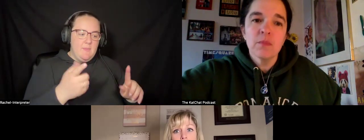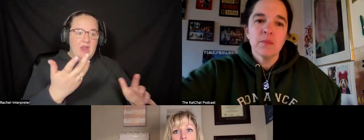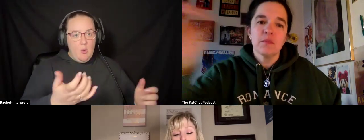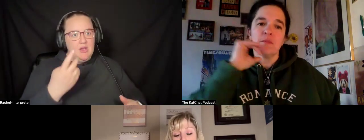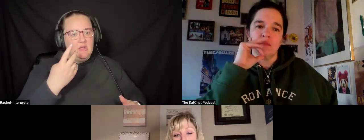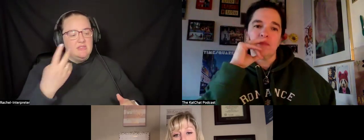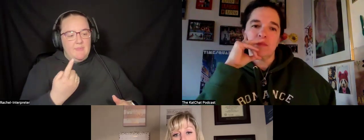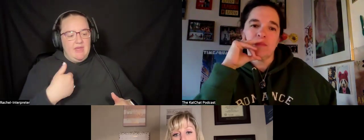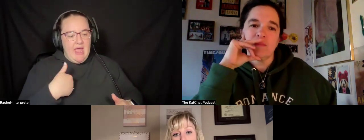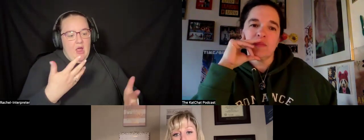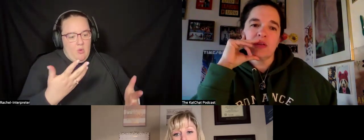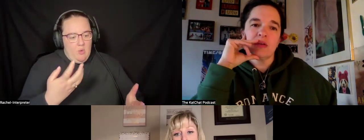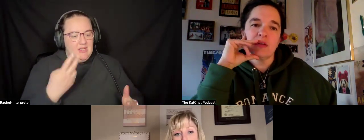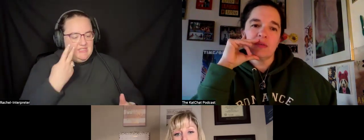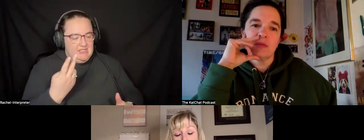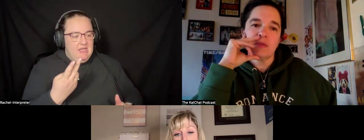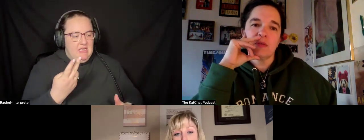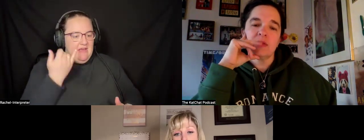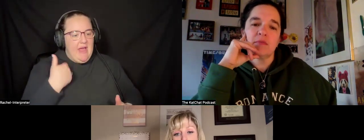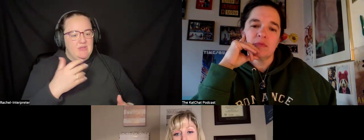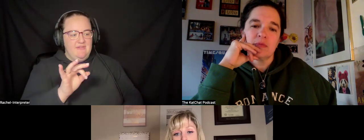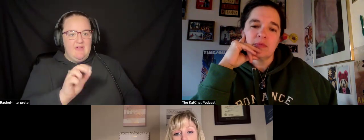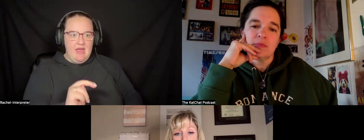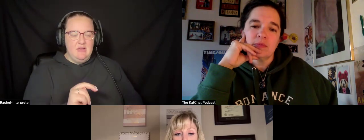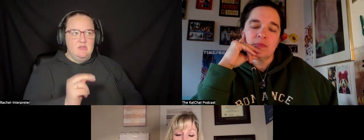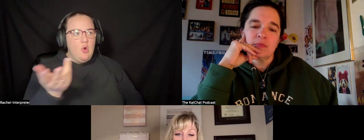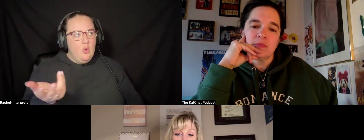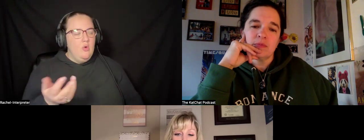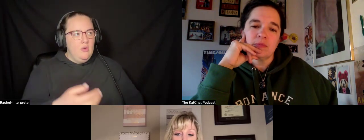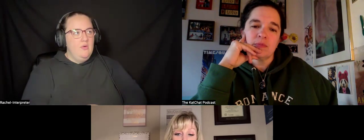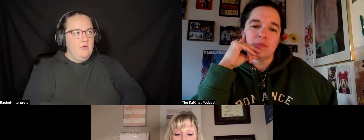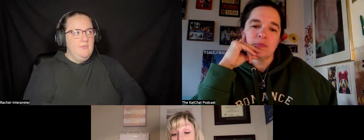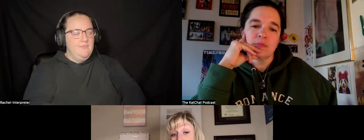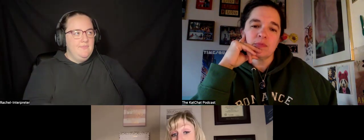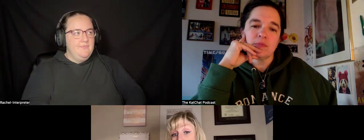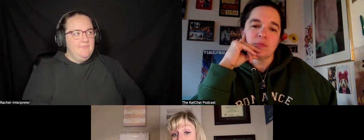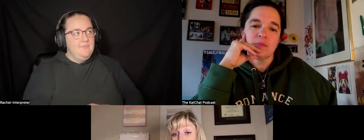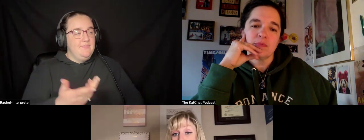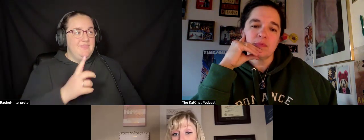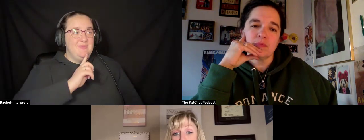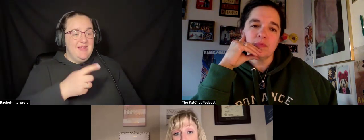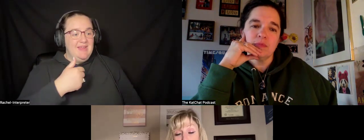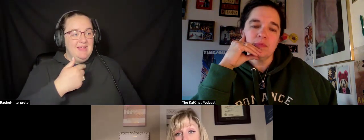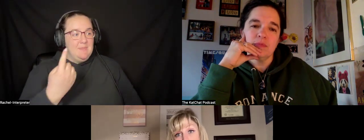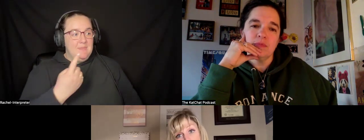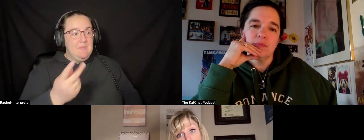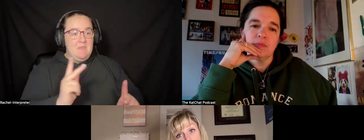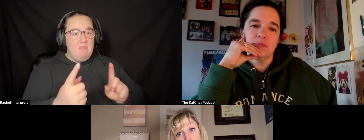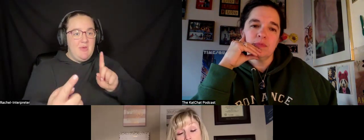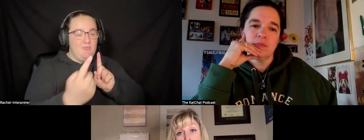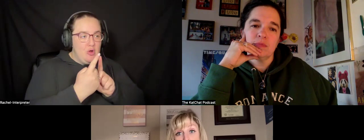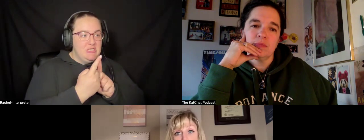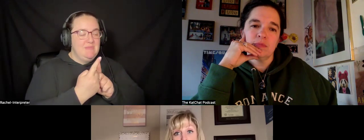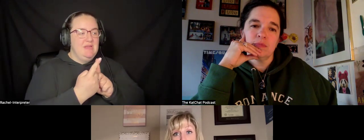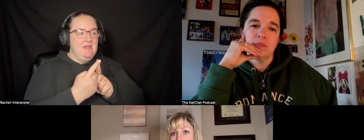fan. Um, and I uh, actually was approached by a lot of people at some of the